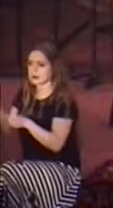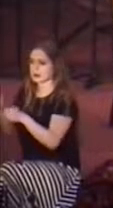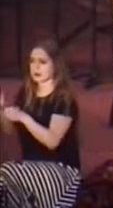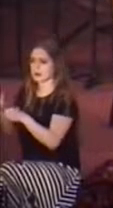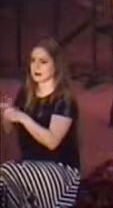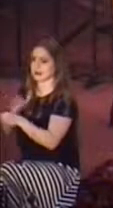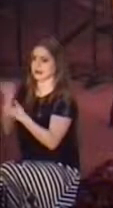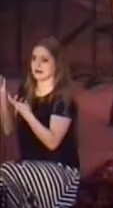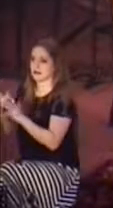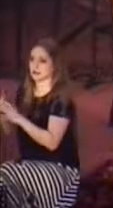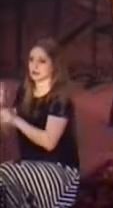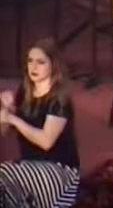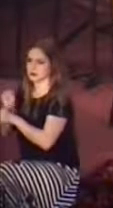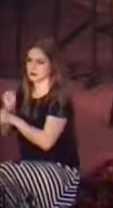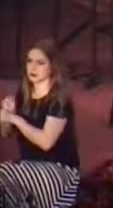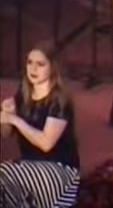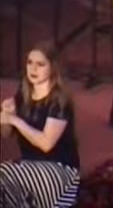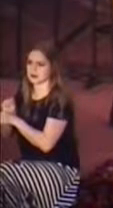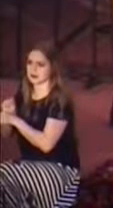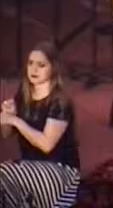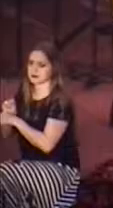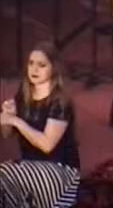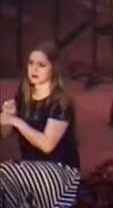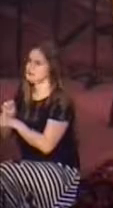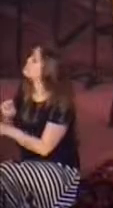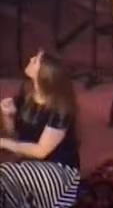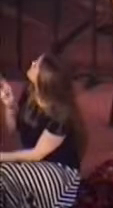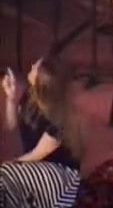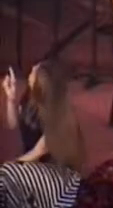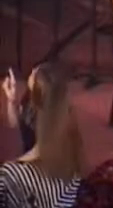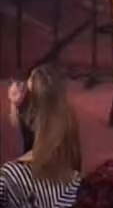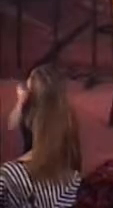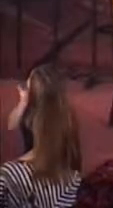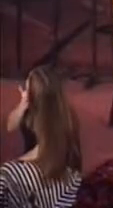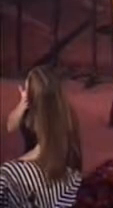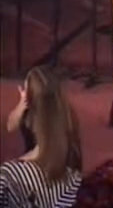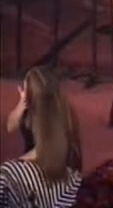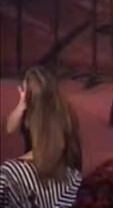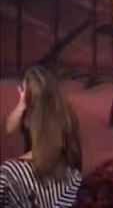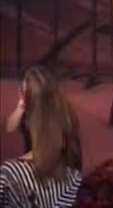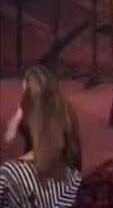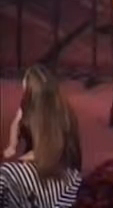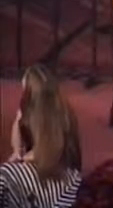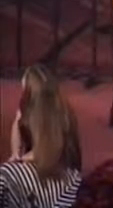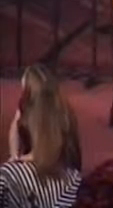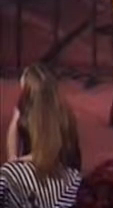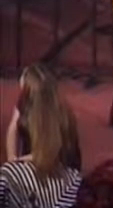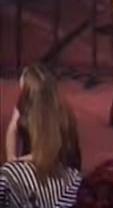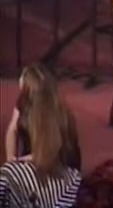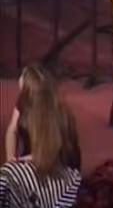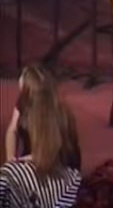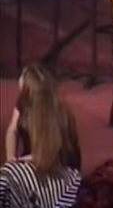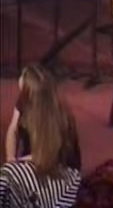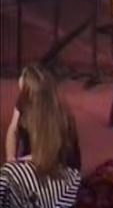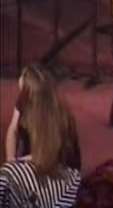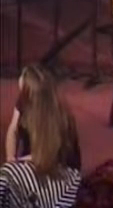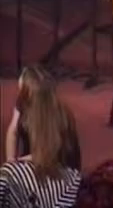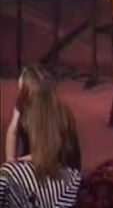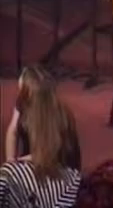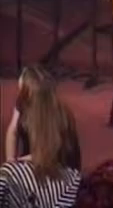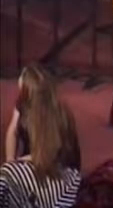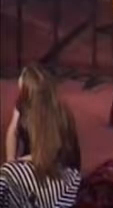finish the work. So because of that, therefore, when He comes into the world, He says, sacrifice